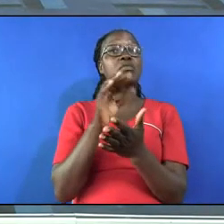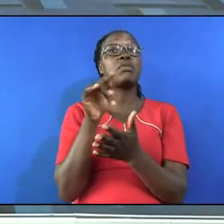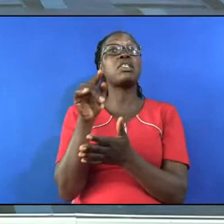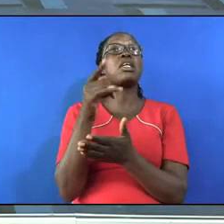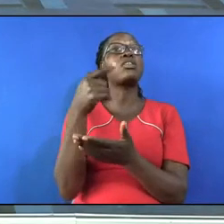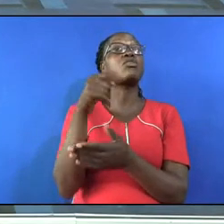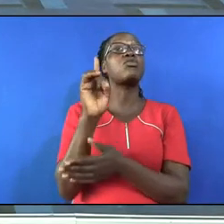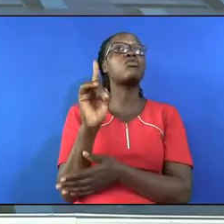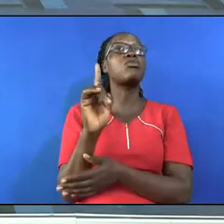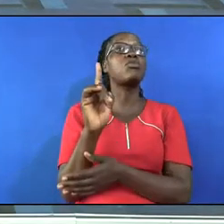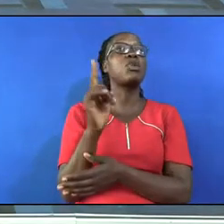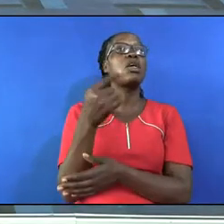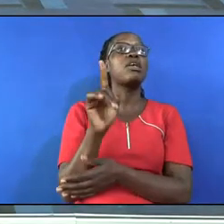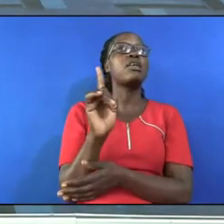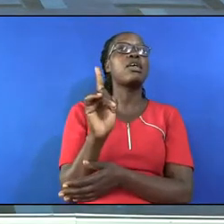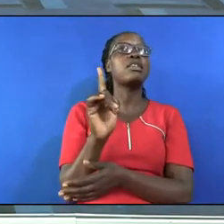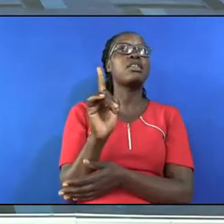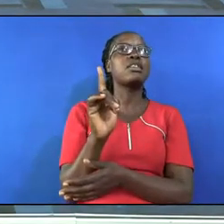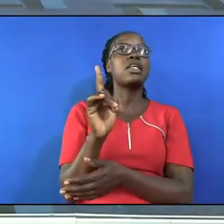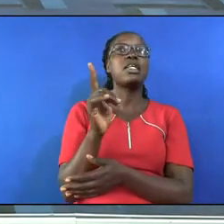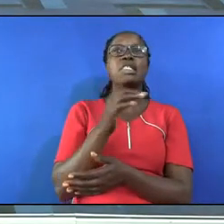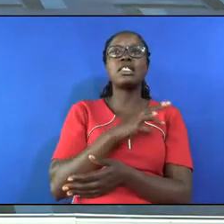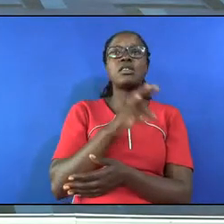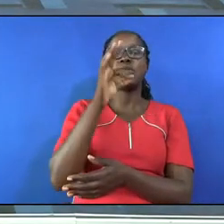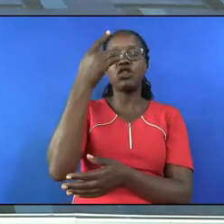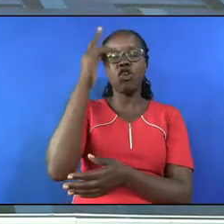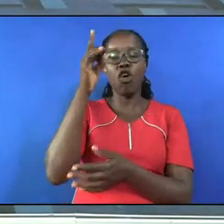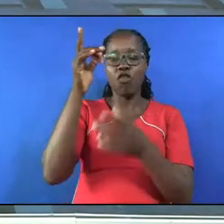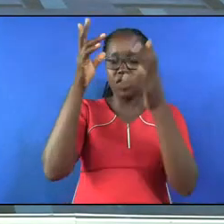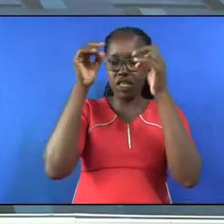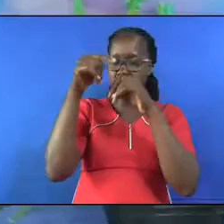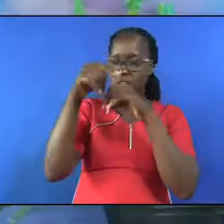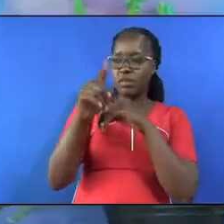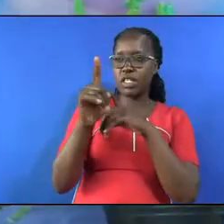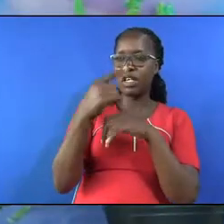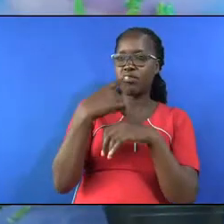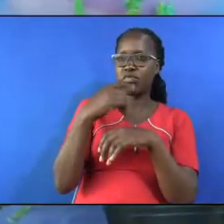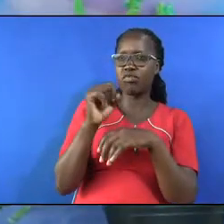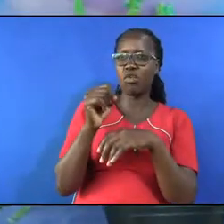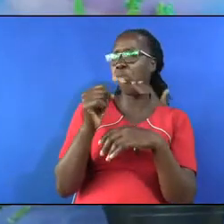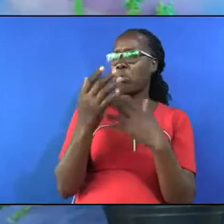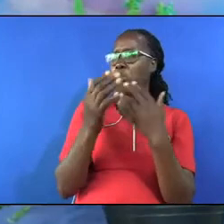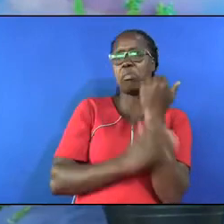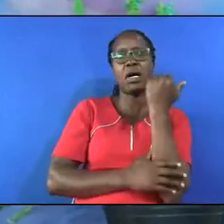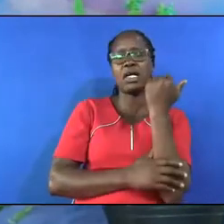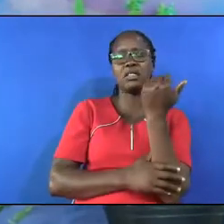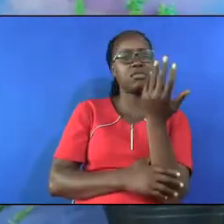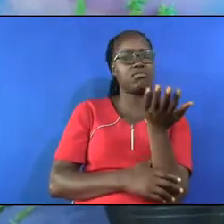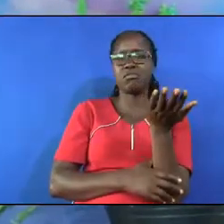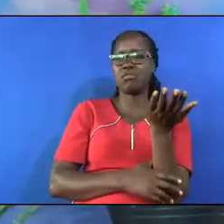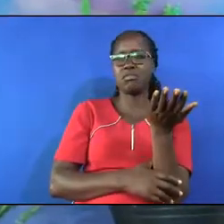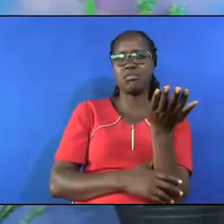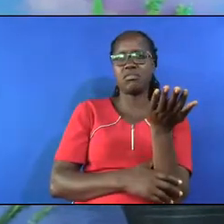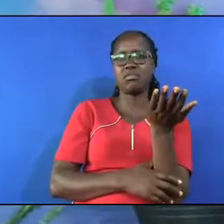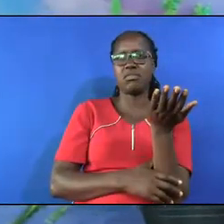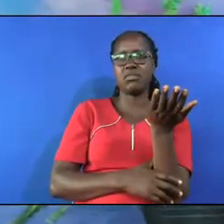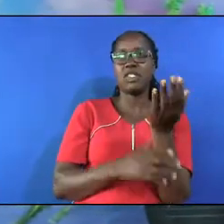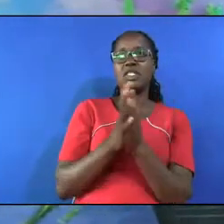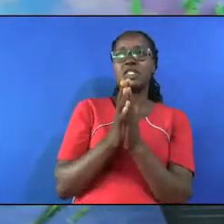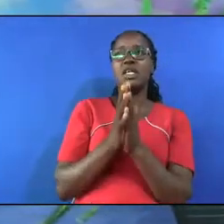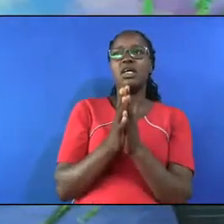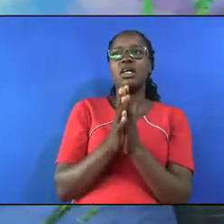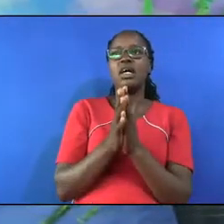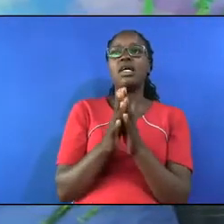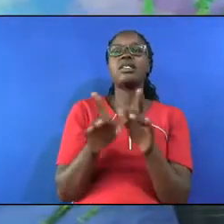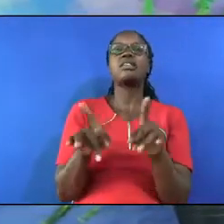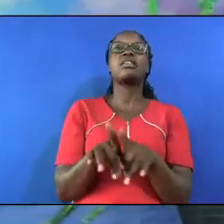right? Right, church? It is the spirit of the devil himself. So unfortunate. It is so unfortunate.